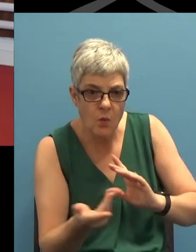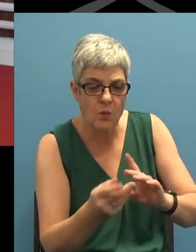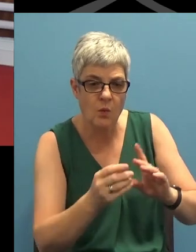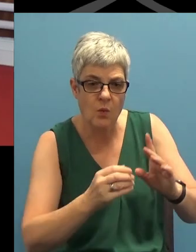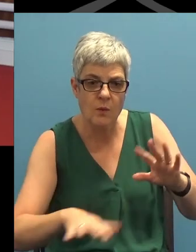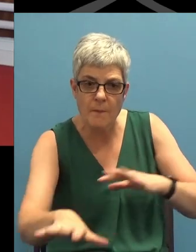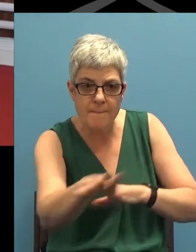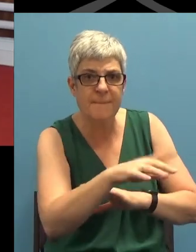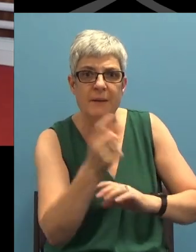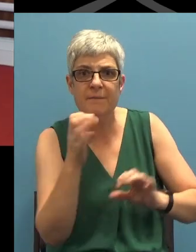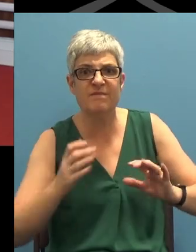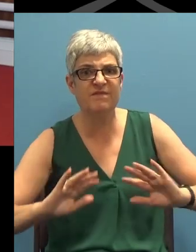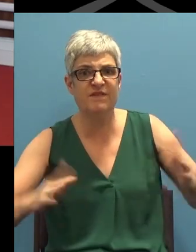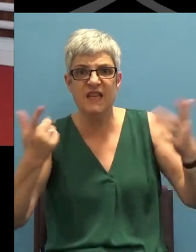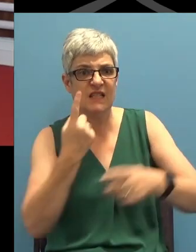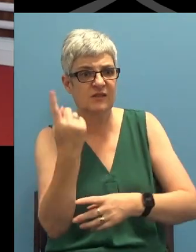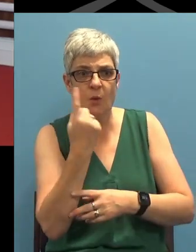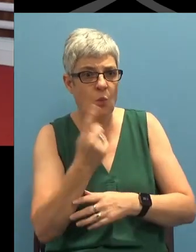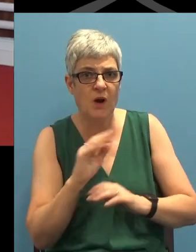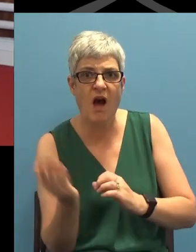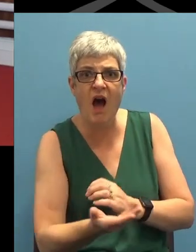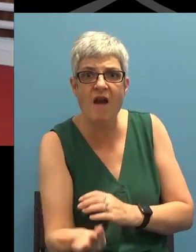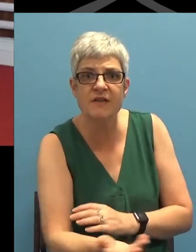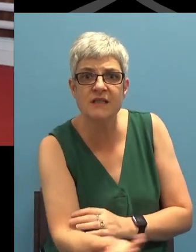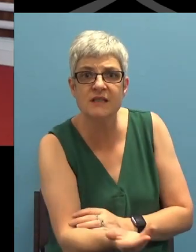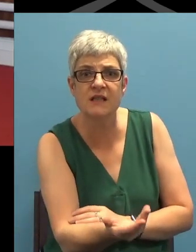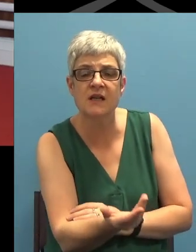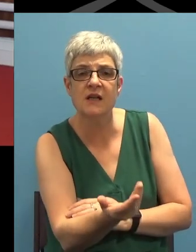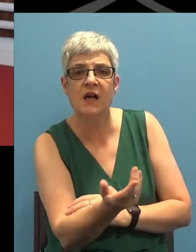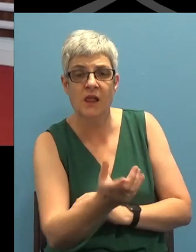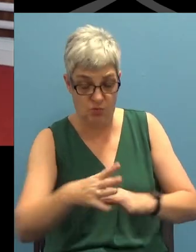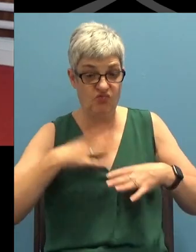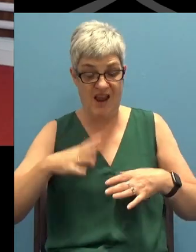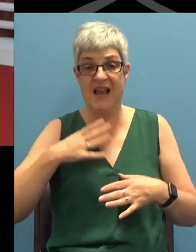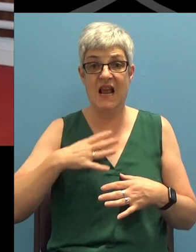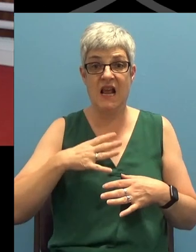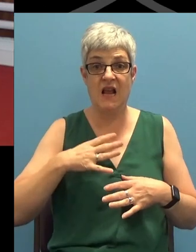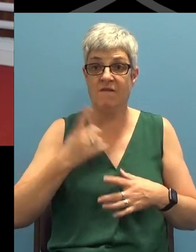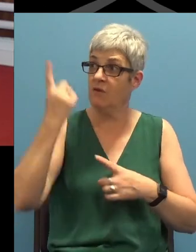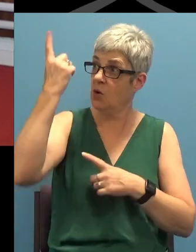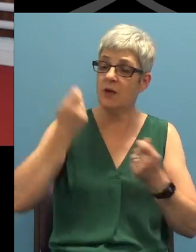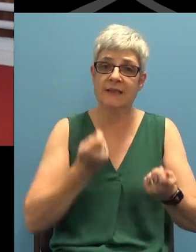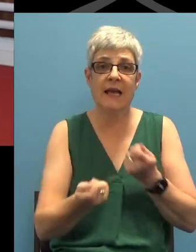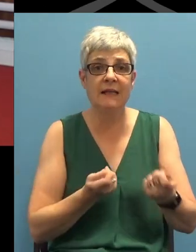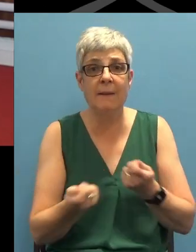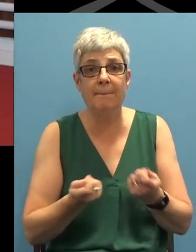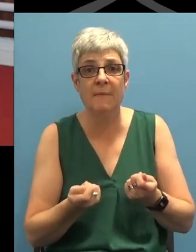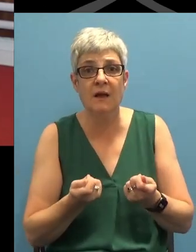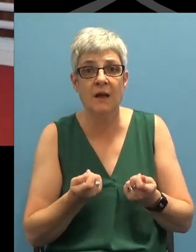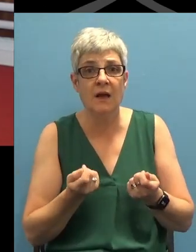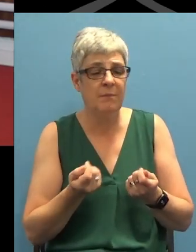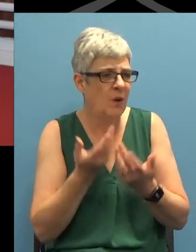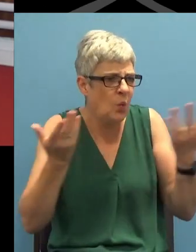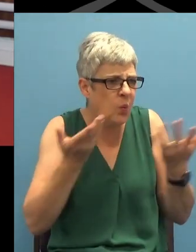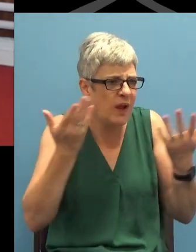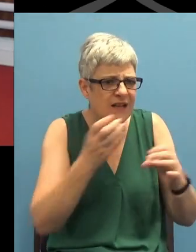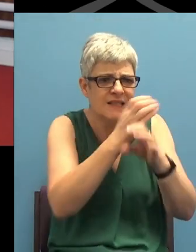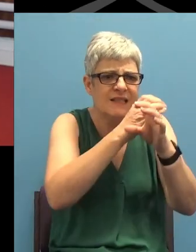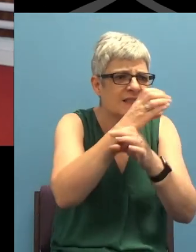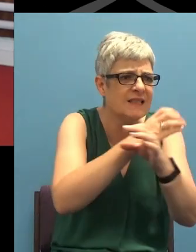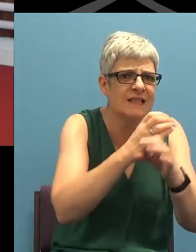to harvest it. They were ready for God's kingdom, but didn't know where to look to find